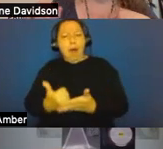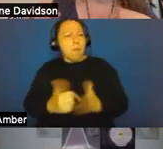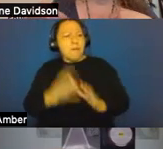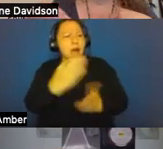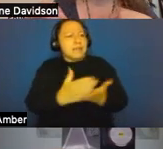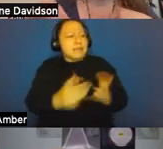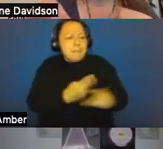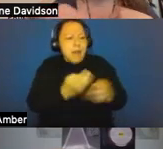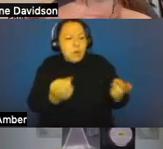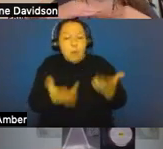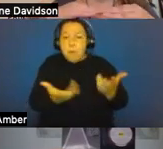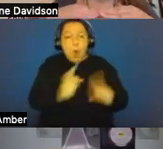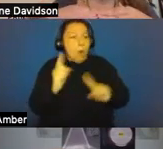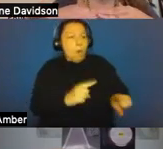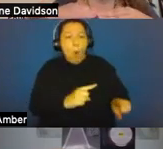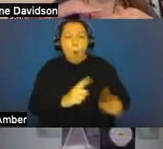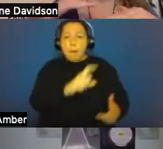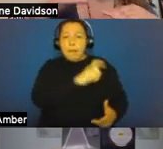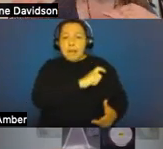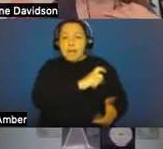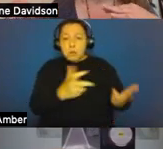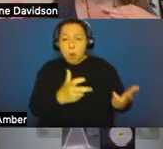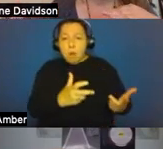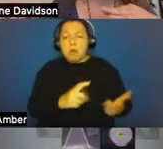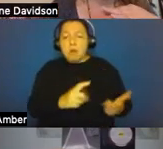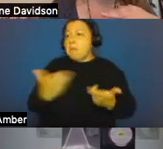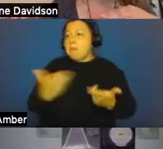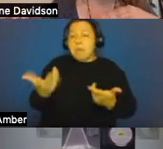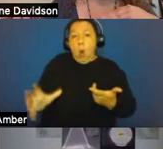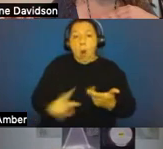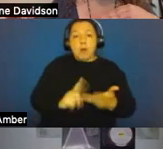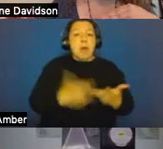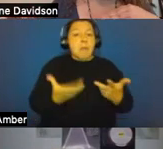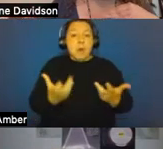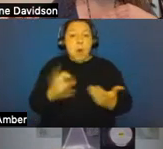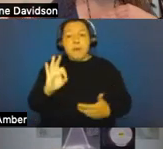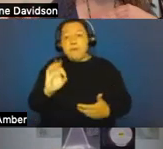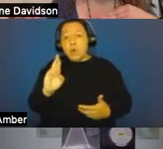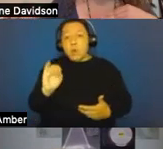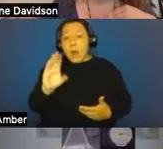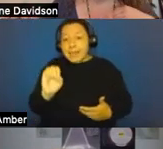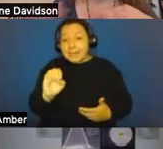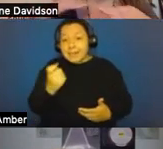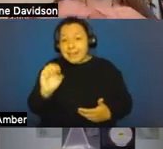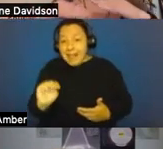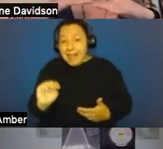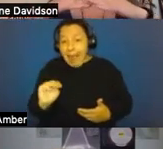to the police, maybe they don't. Maybe they want to go do the forensic exam, maybe they don't, right?